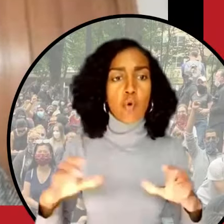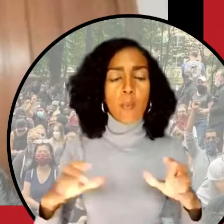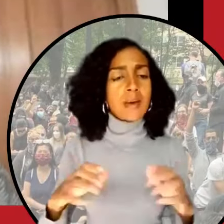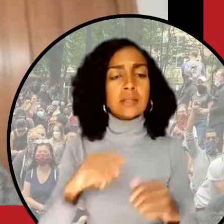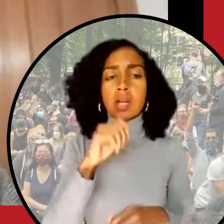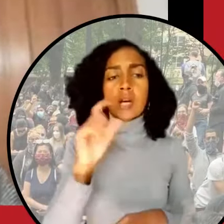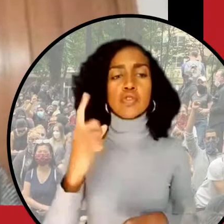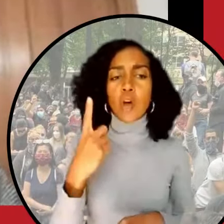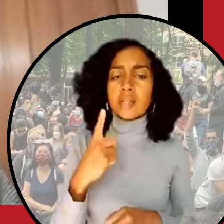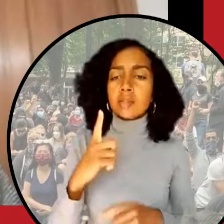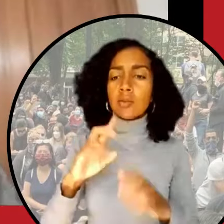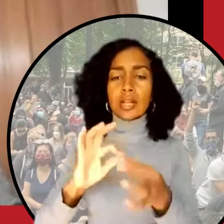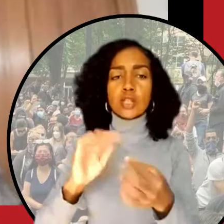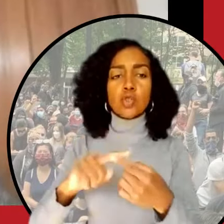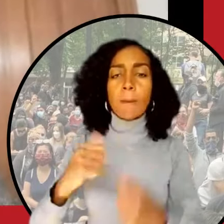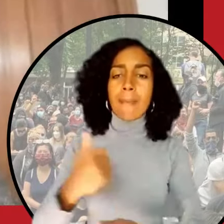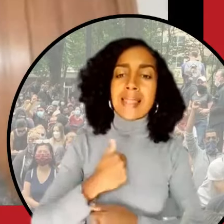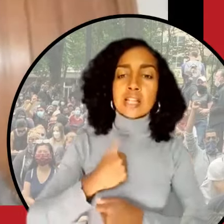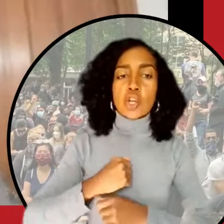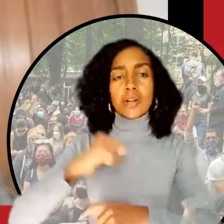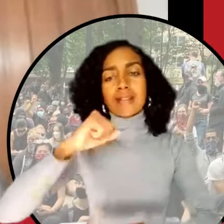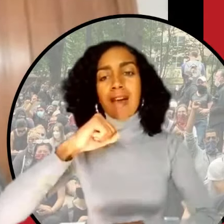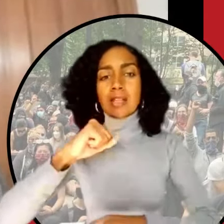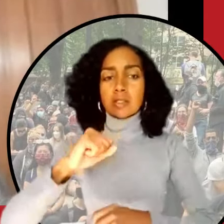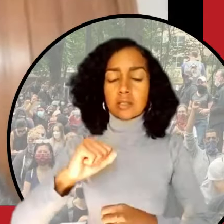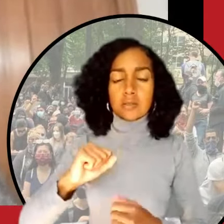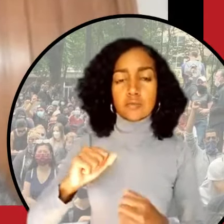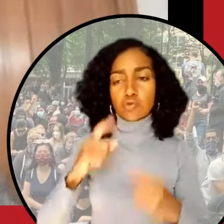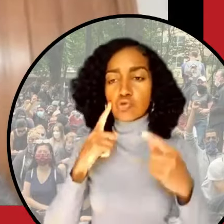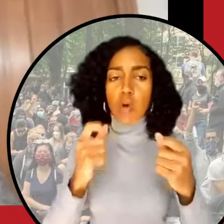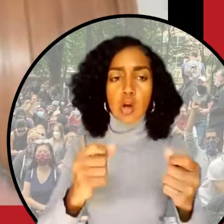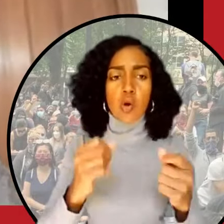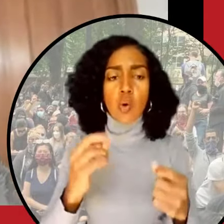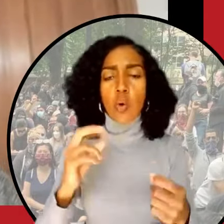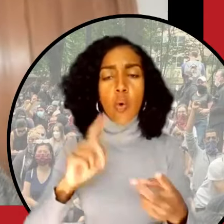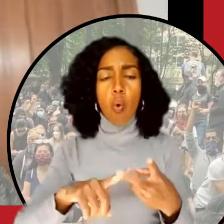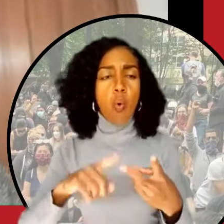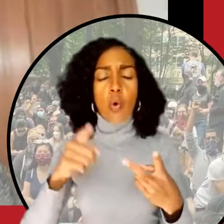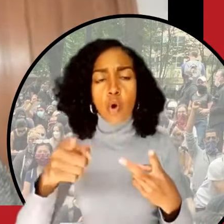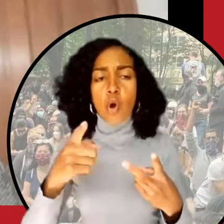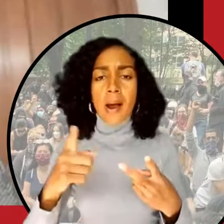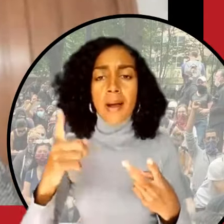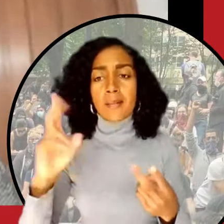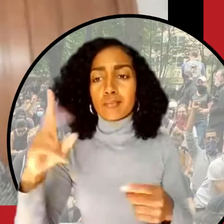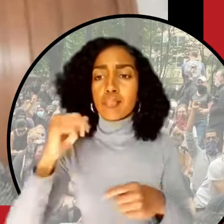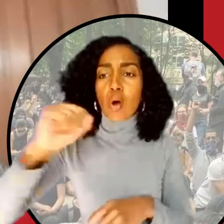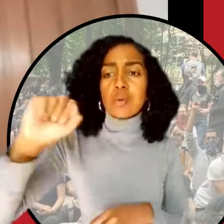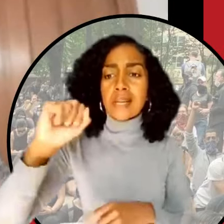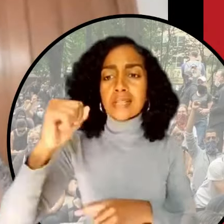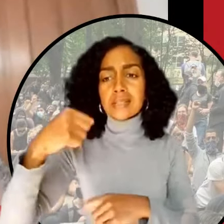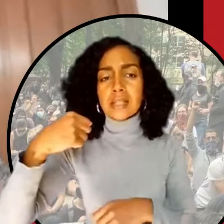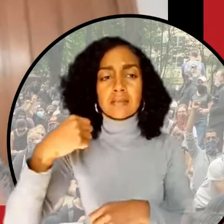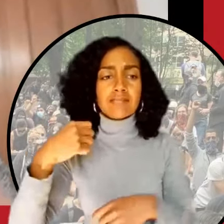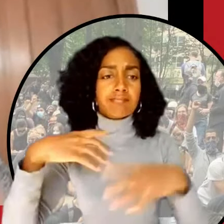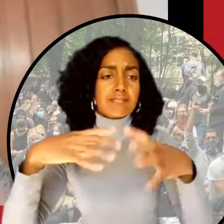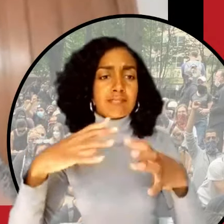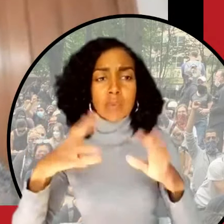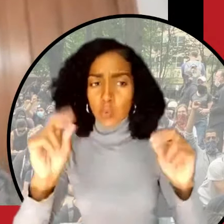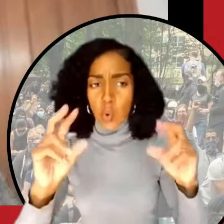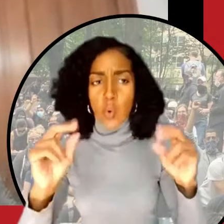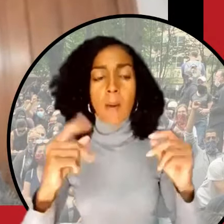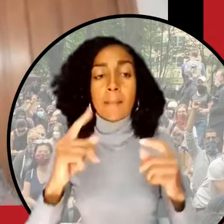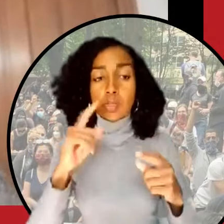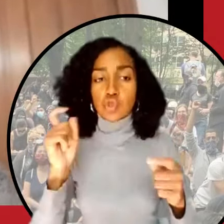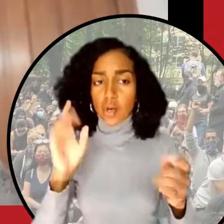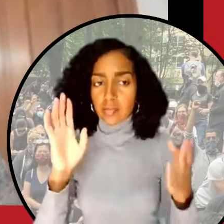should go beyond just protesting against bad things. It should actually move into a position of beating the powerful